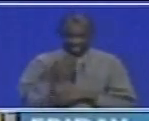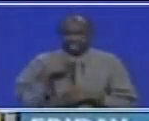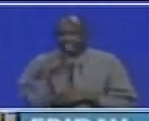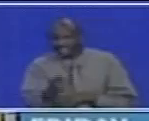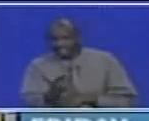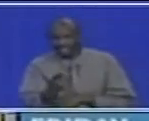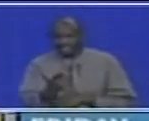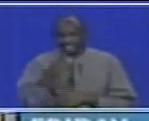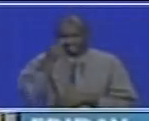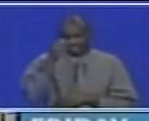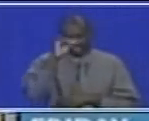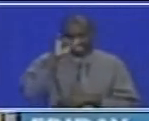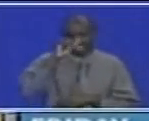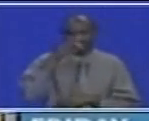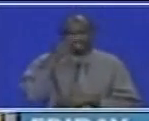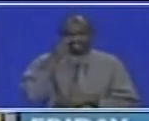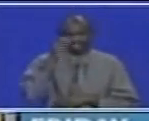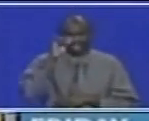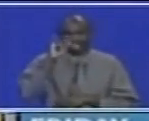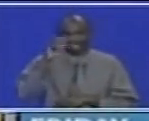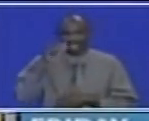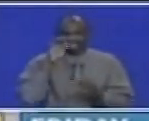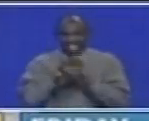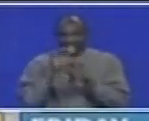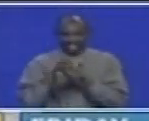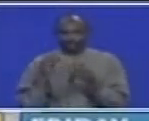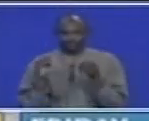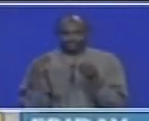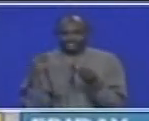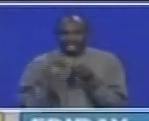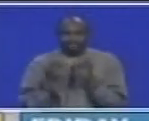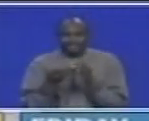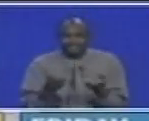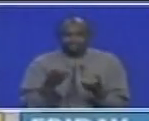say tyranny of numbers, or is it tyranny of numbers?